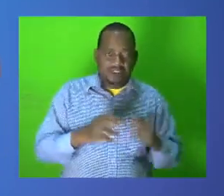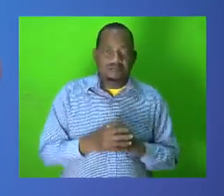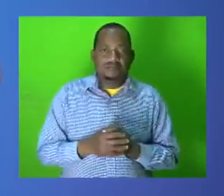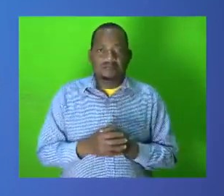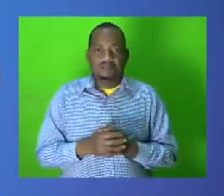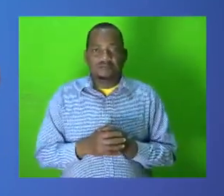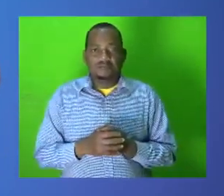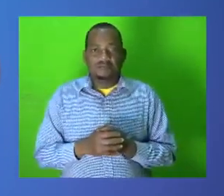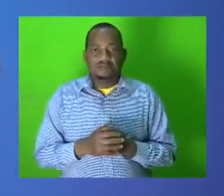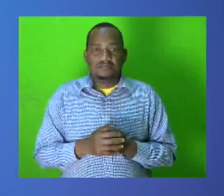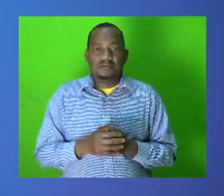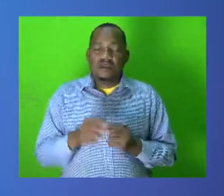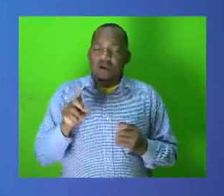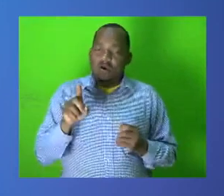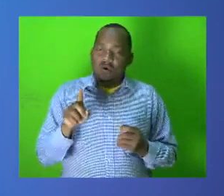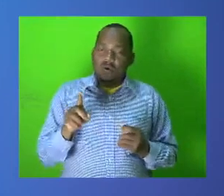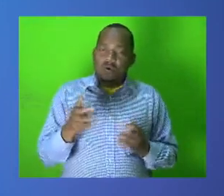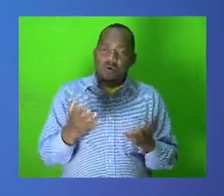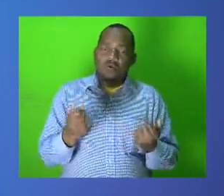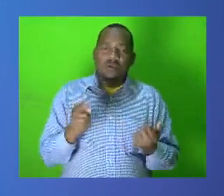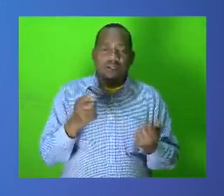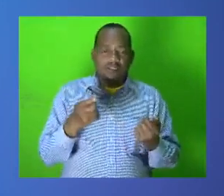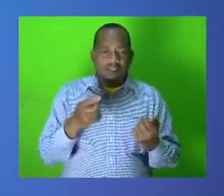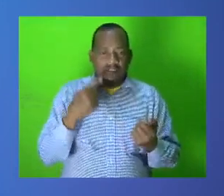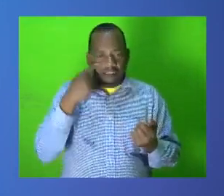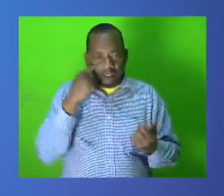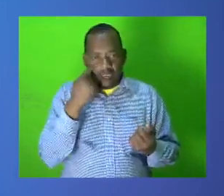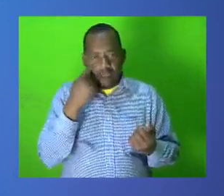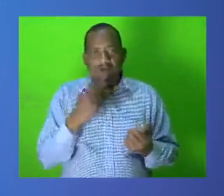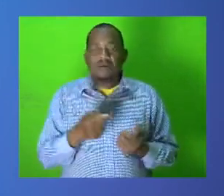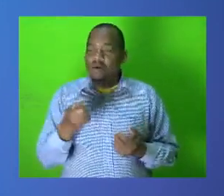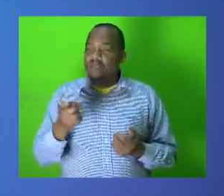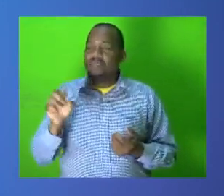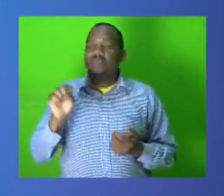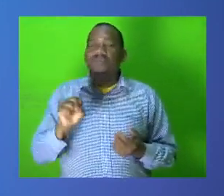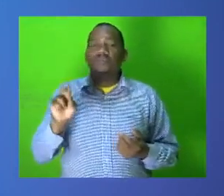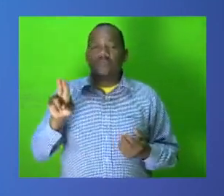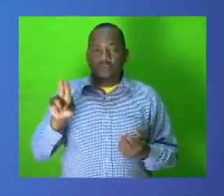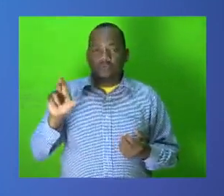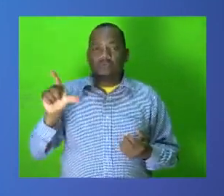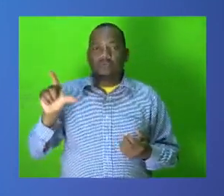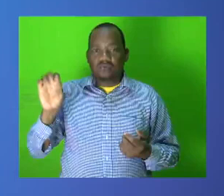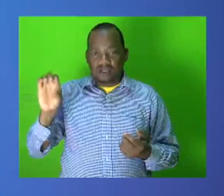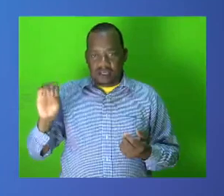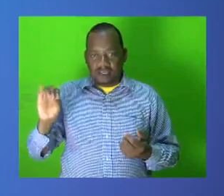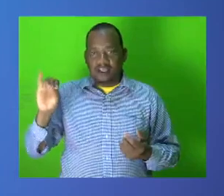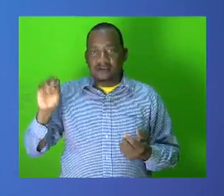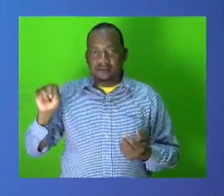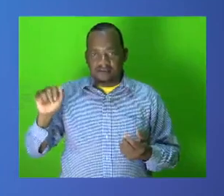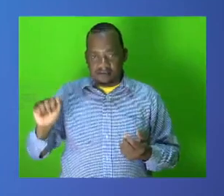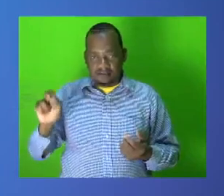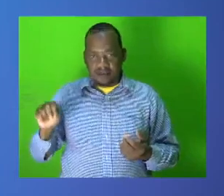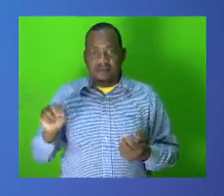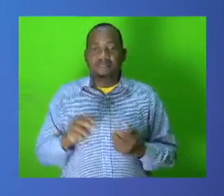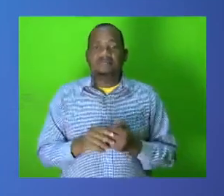It helps you to know the history of phenomena. Yes, good, you tried. We can know the history of